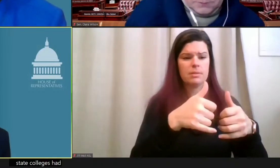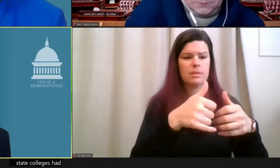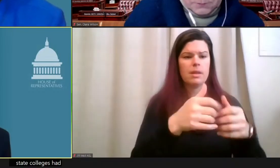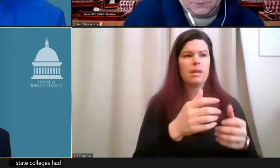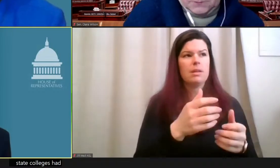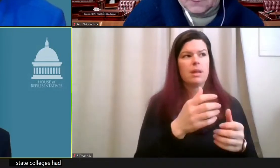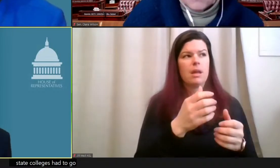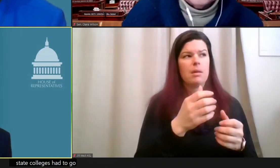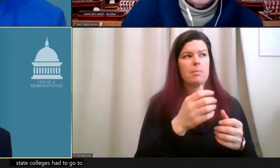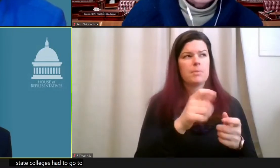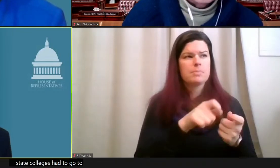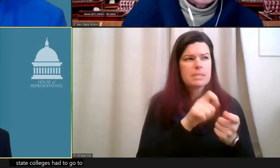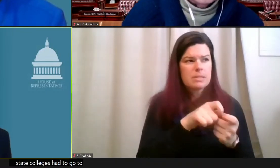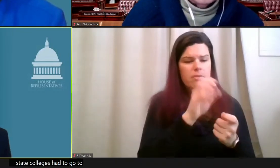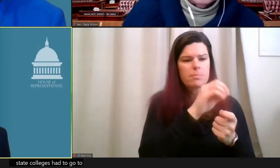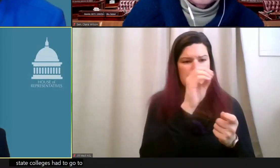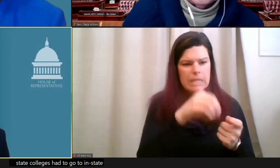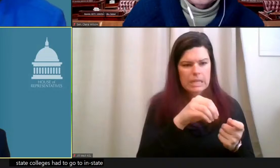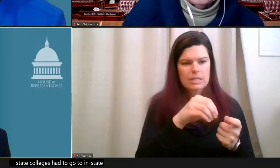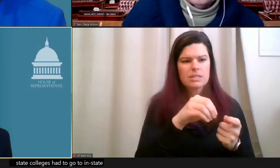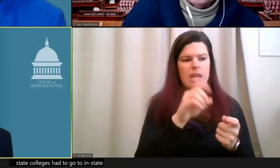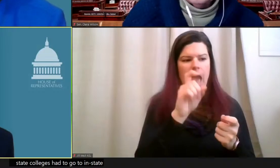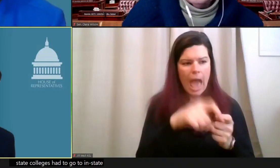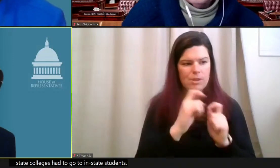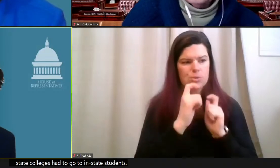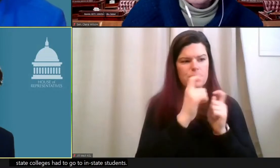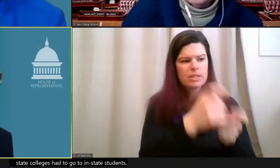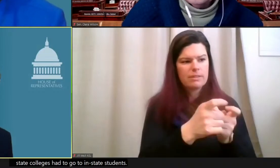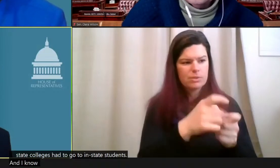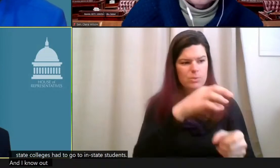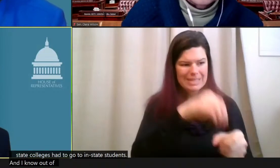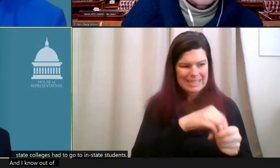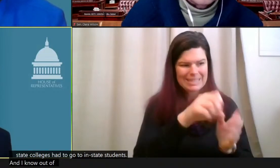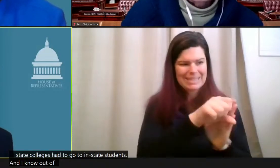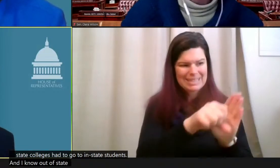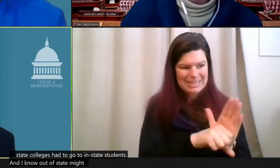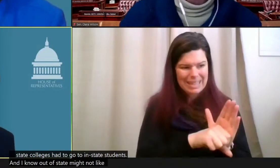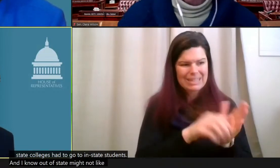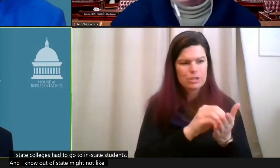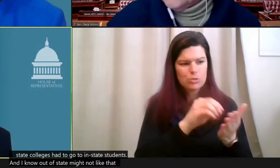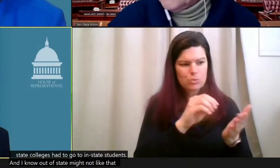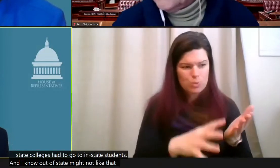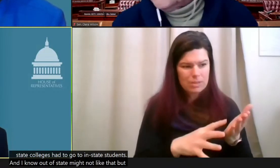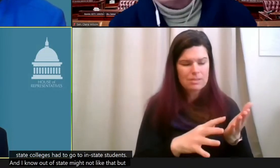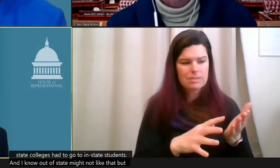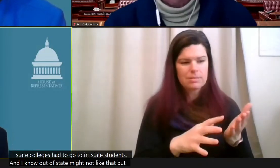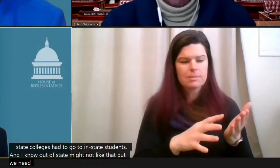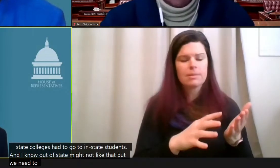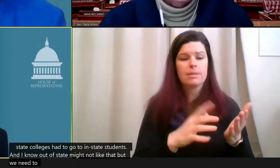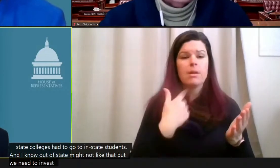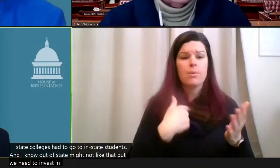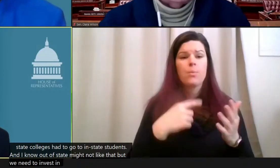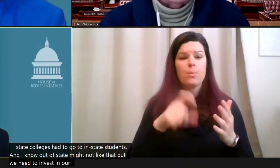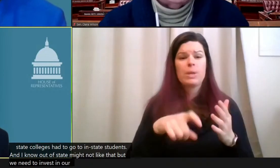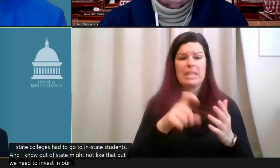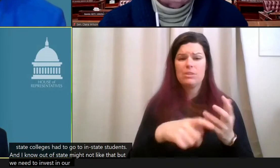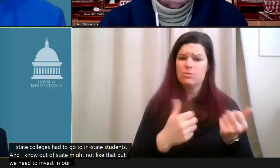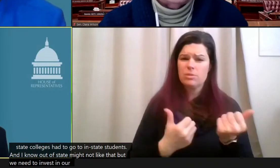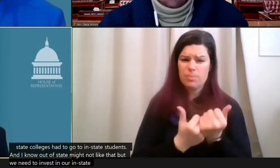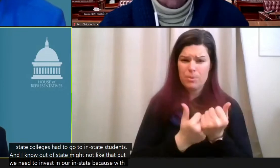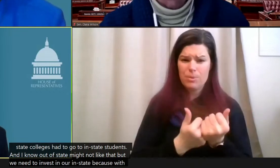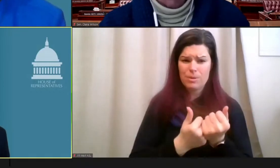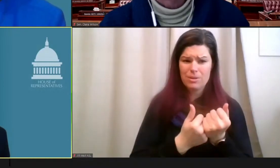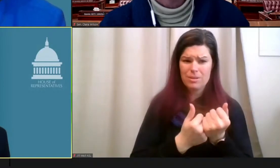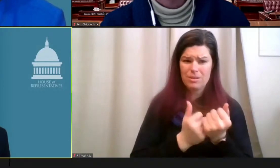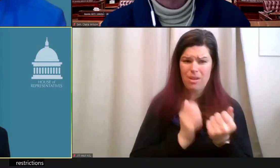in-state students. And I know, out of state might not like that, but we need to invest in our in-state, because with the restrictions and the regulations due to